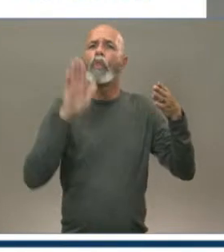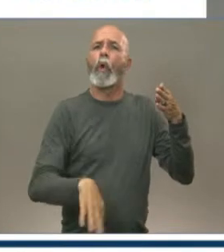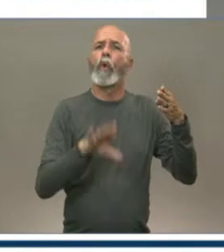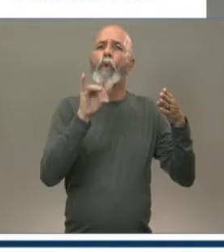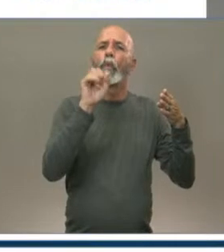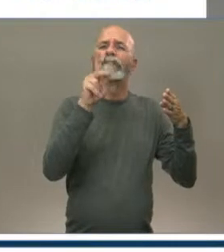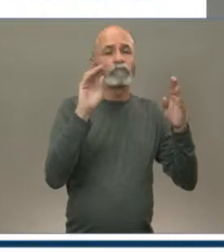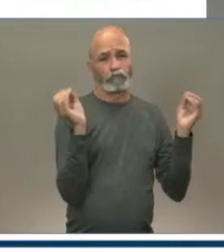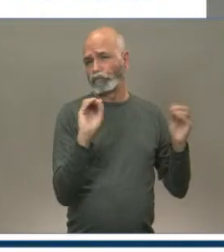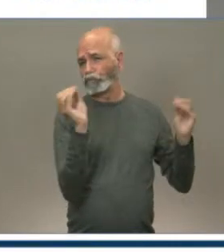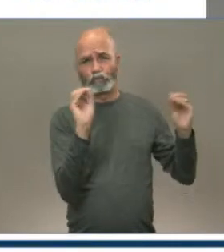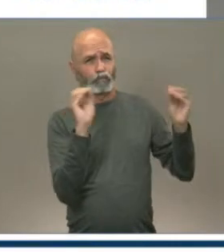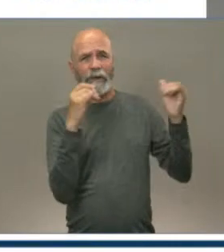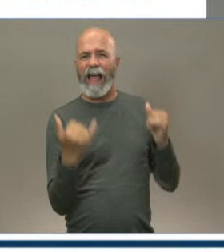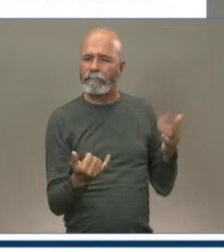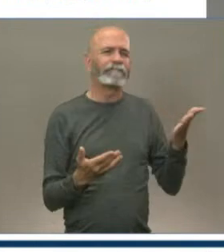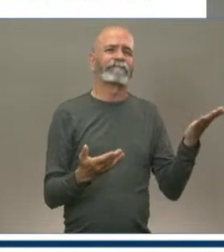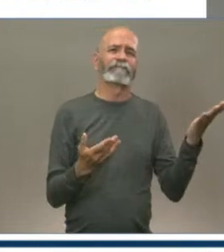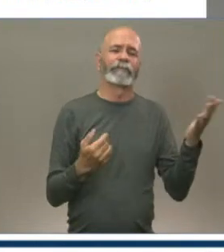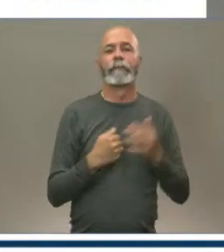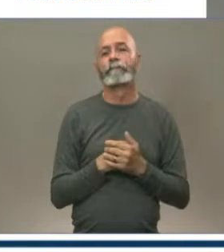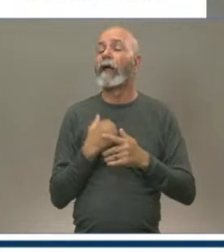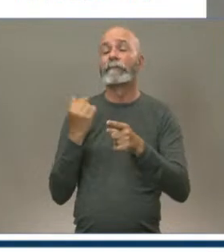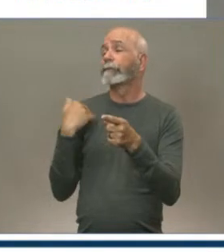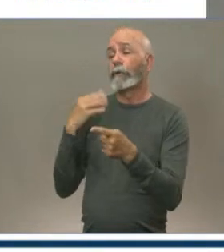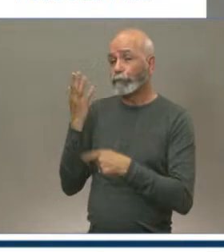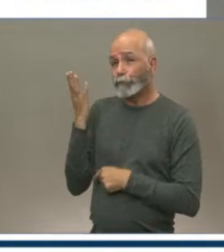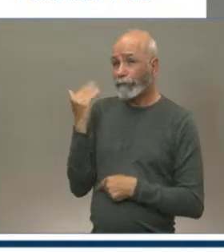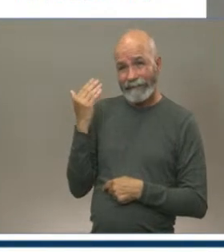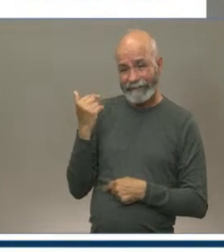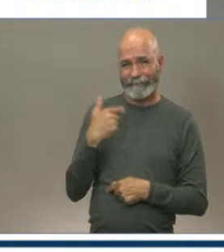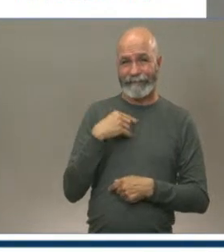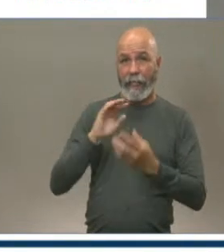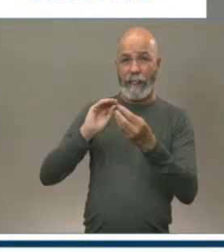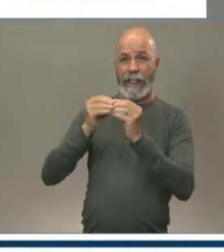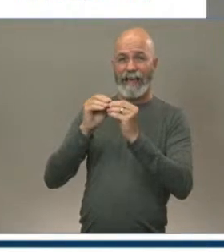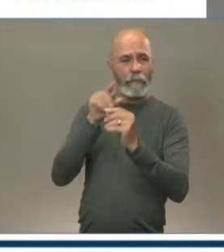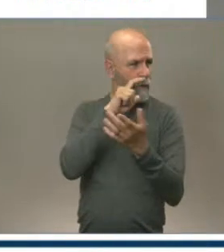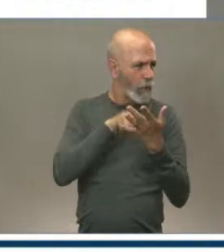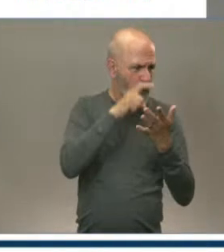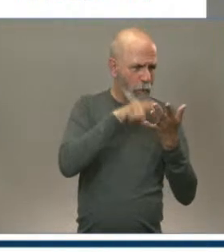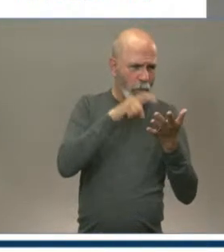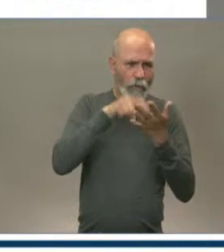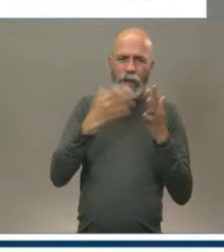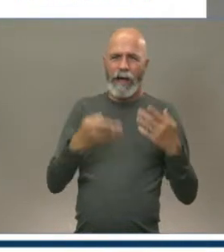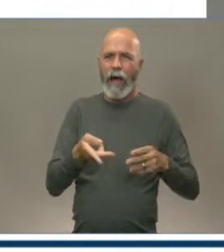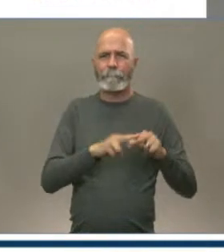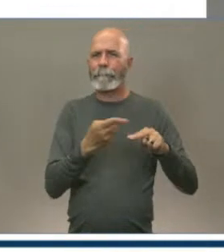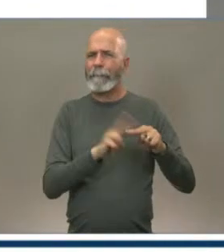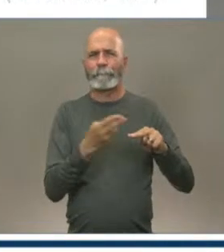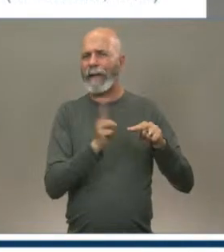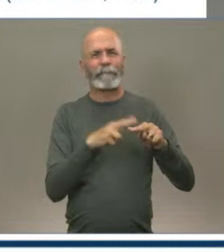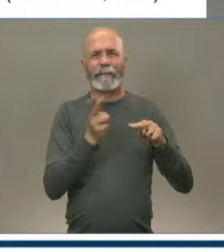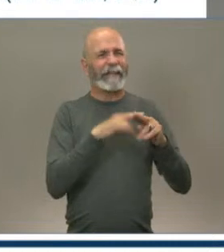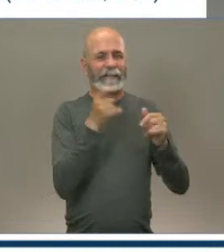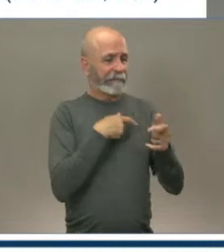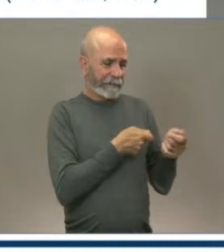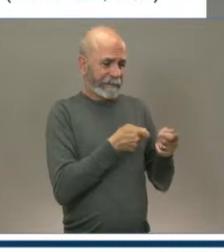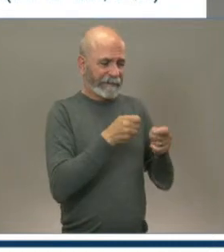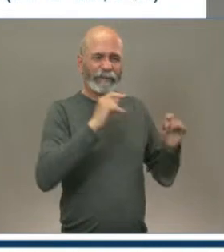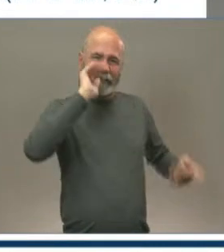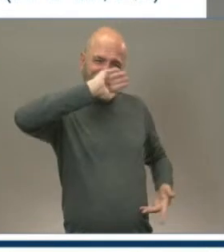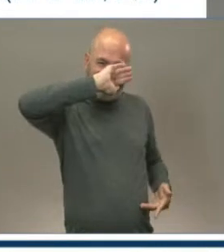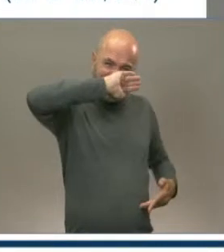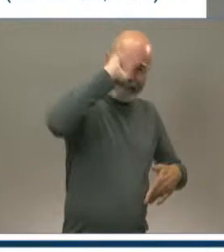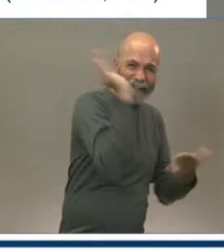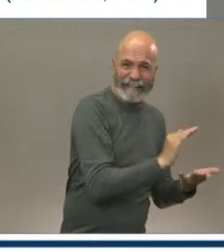out. They're likely exposed if they're out and about. Some of that was simply the volume and how we manage things within public health. As